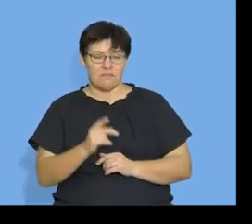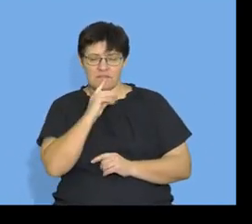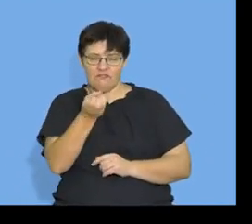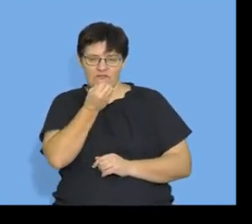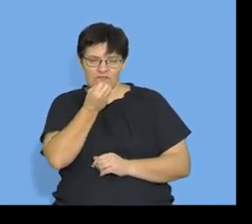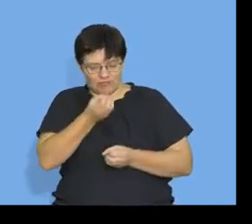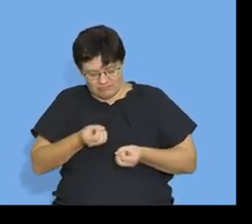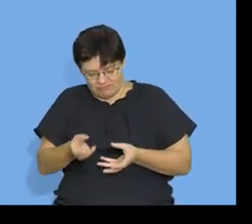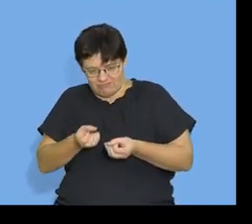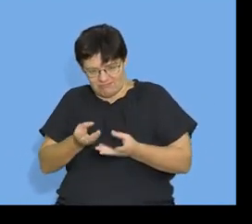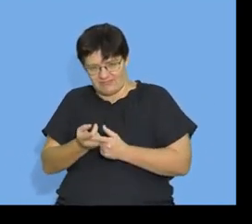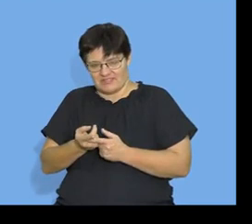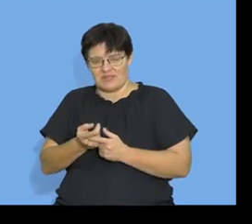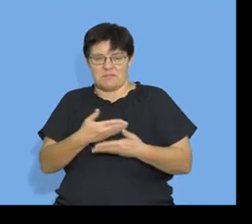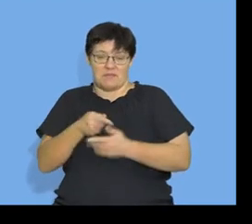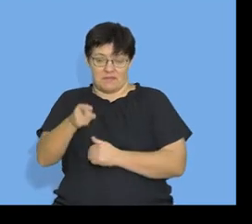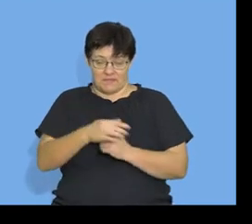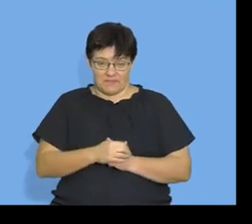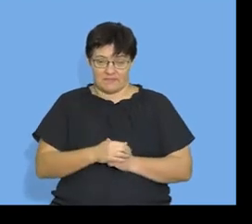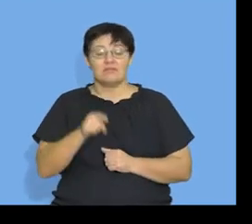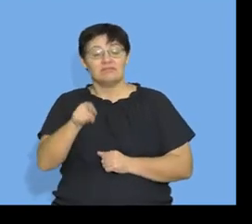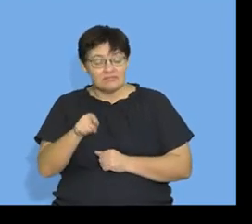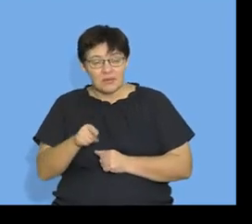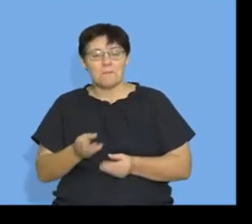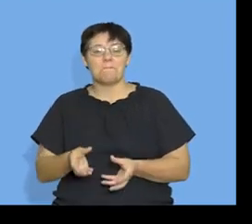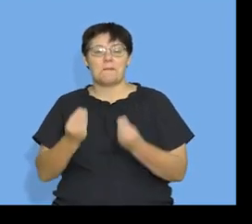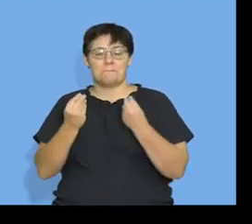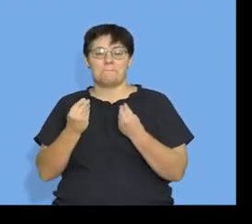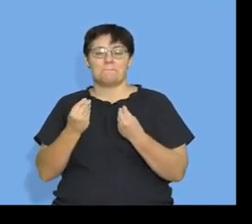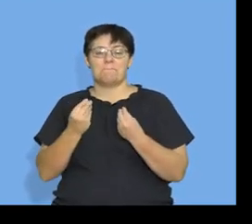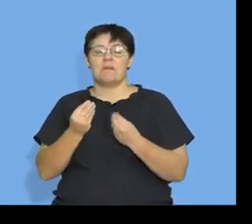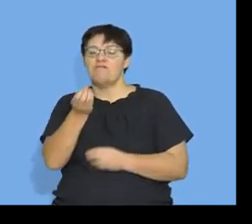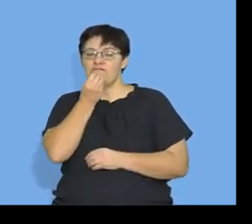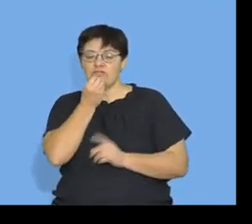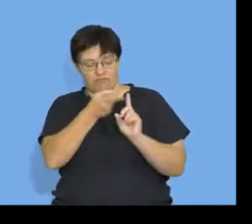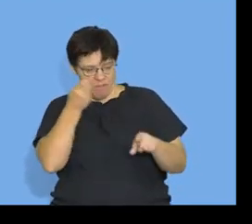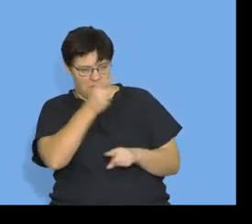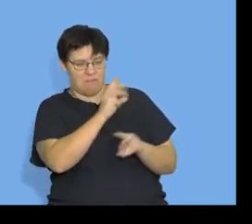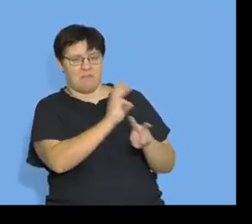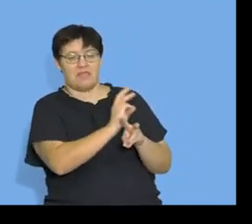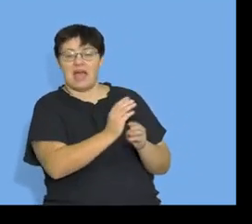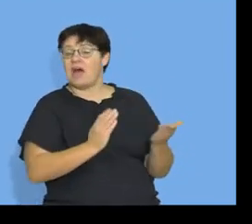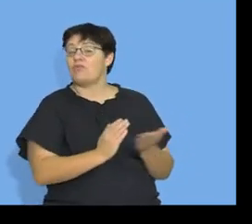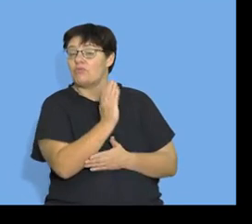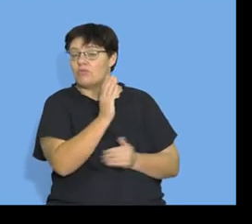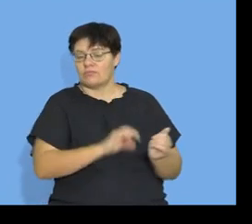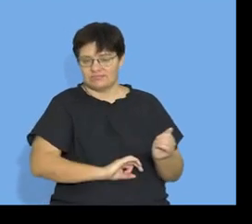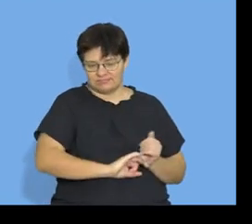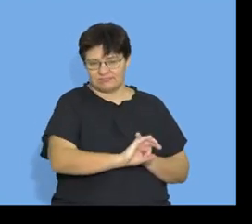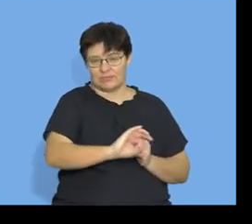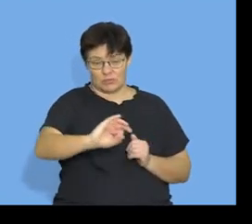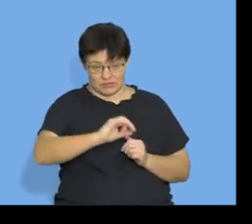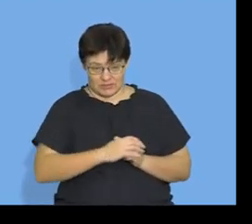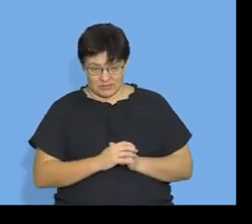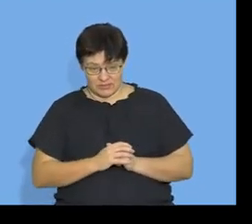in nourishing the developing fetus. The fetus receives the nutrition from the mother through the maternal